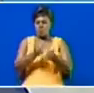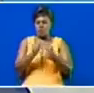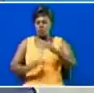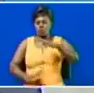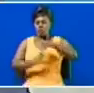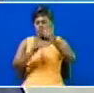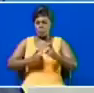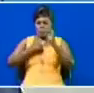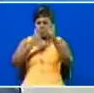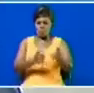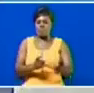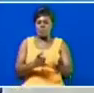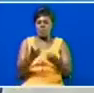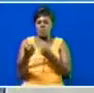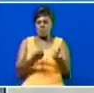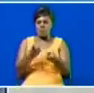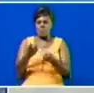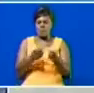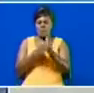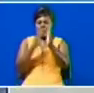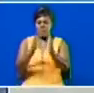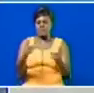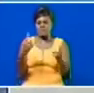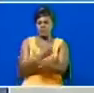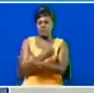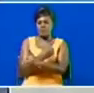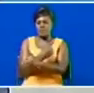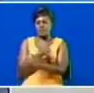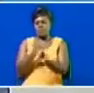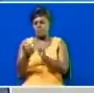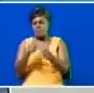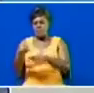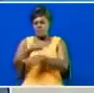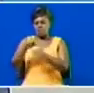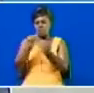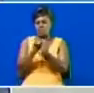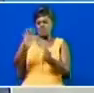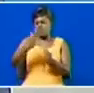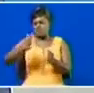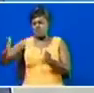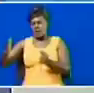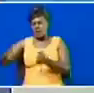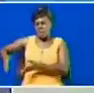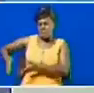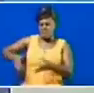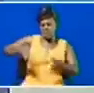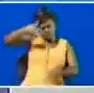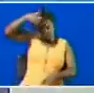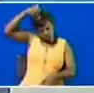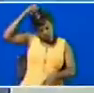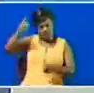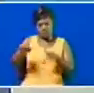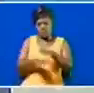top prizes. This attracted top coaches in the country in different fields, including the National 15-a-side rugby team Simba's assistant